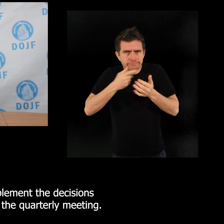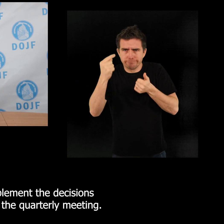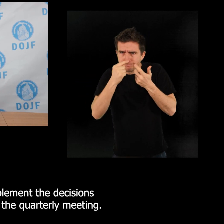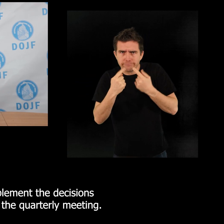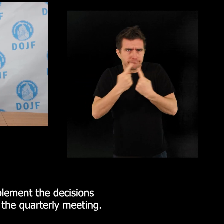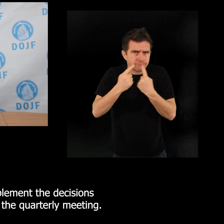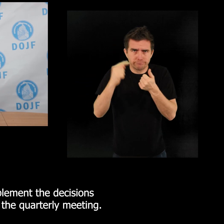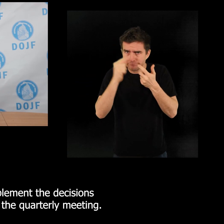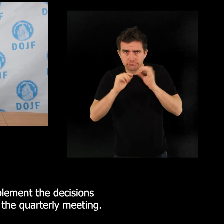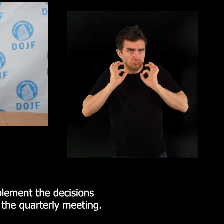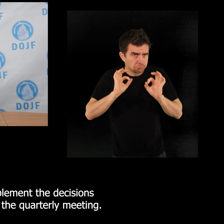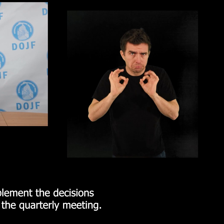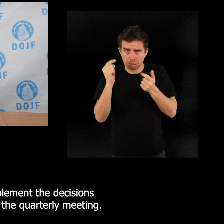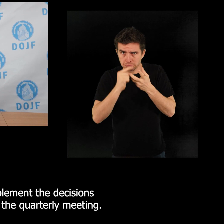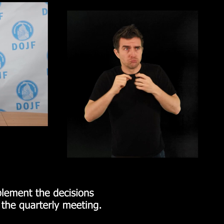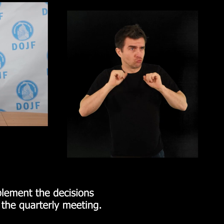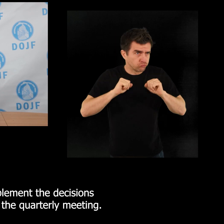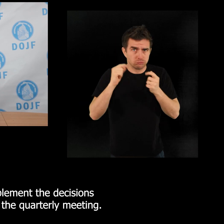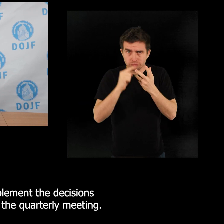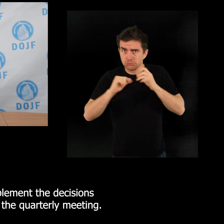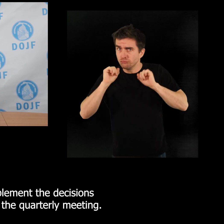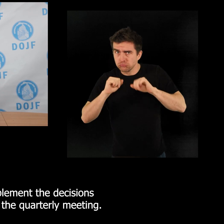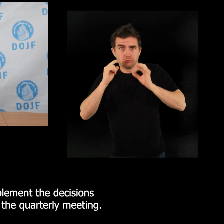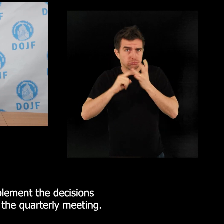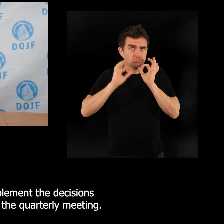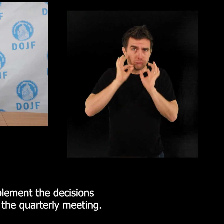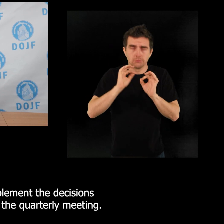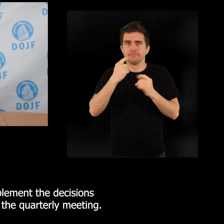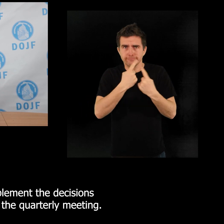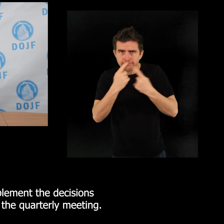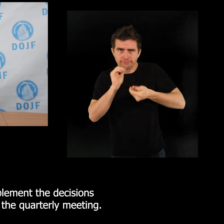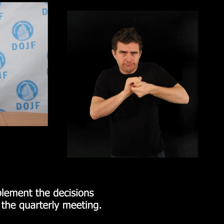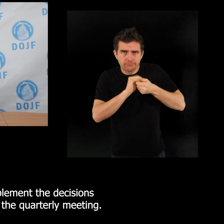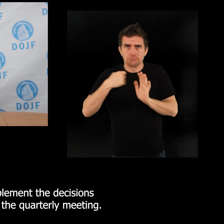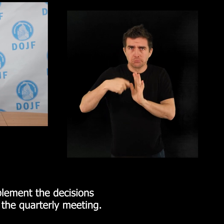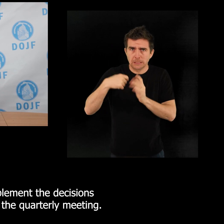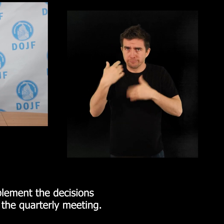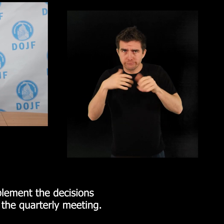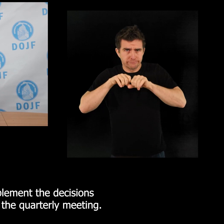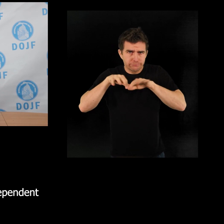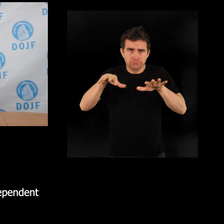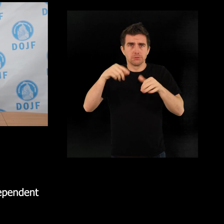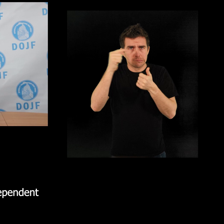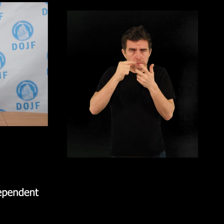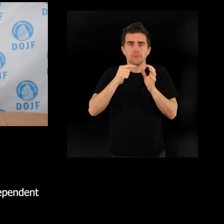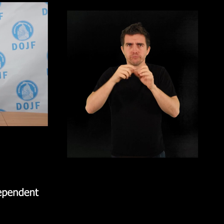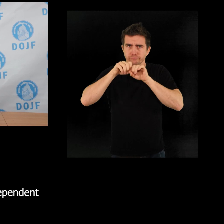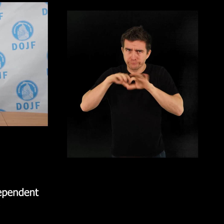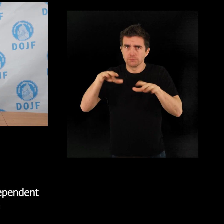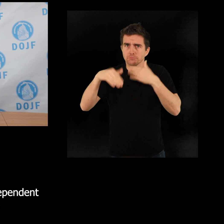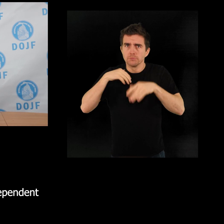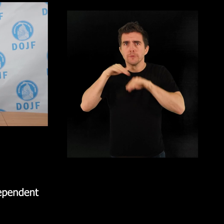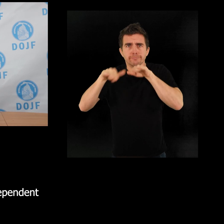collaborate. Project staff implement the decisions and update the progress during the quarterly meeting. We